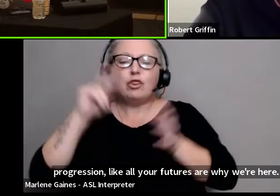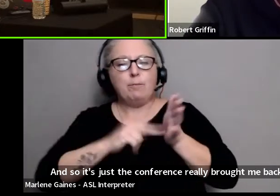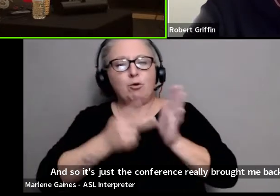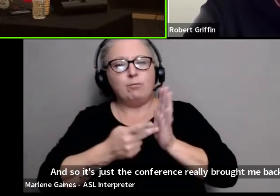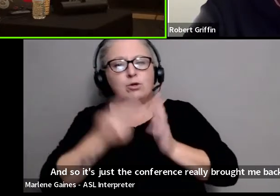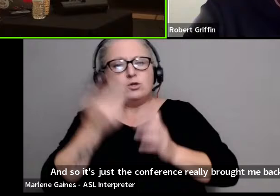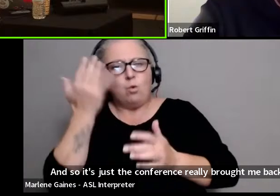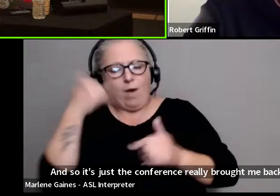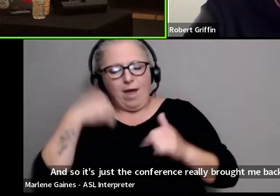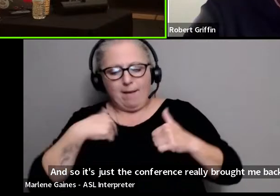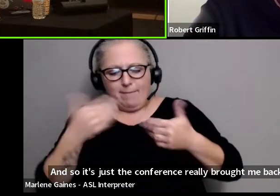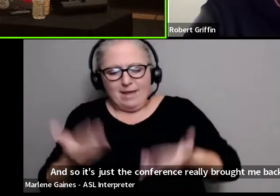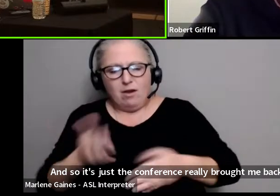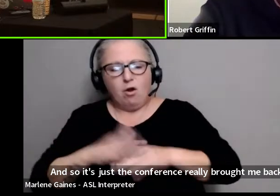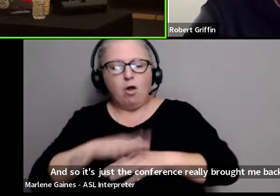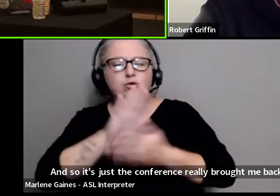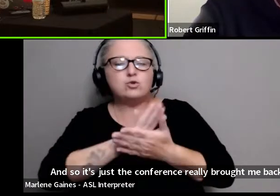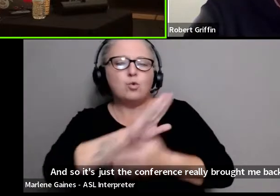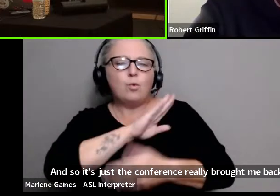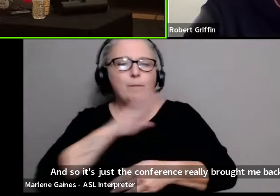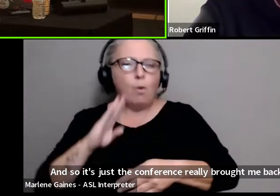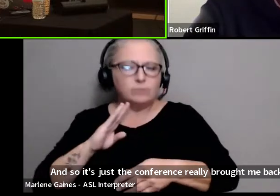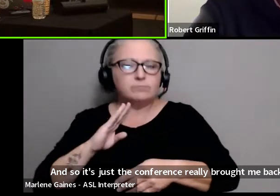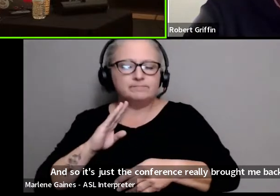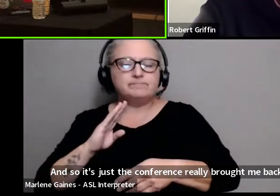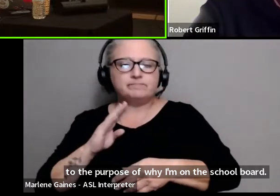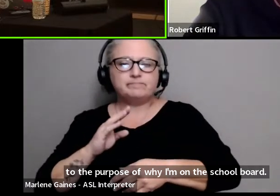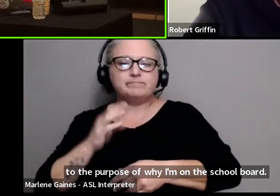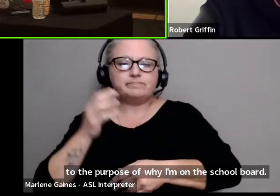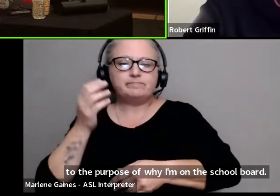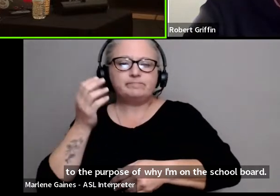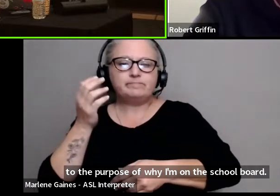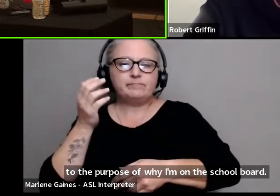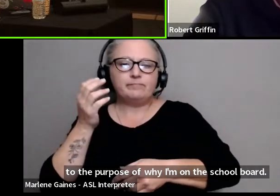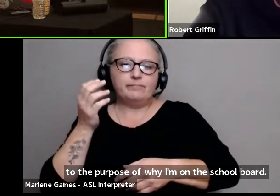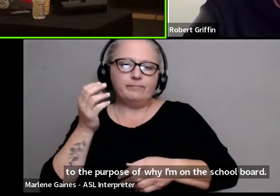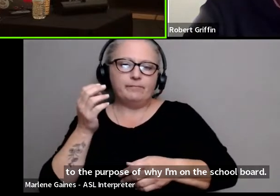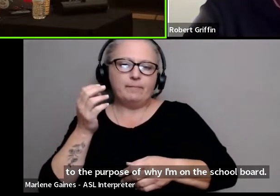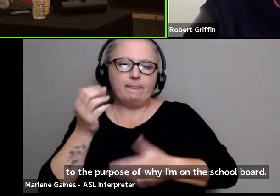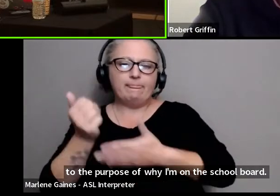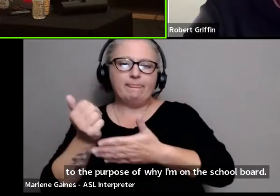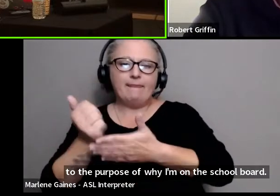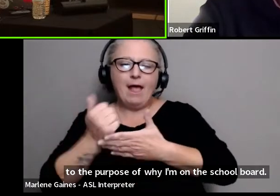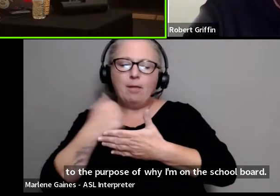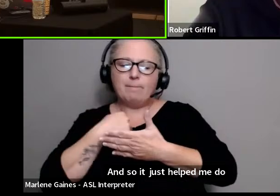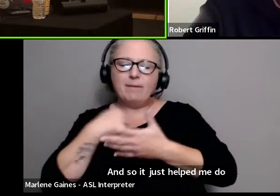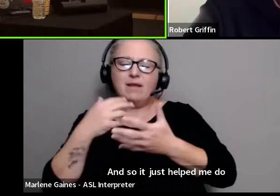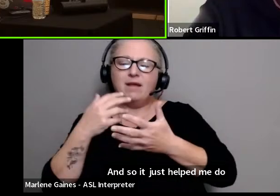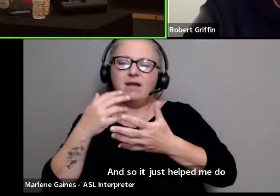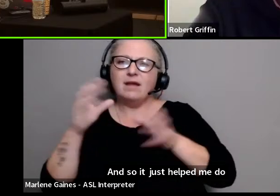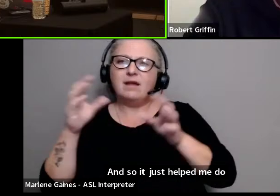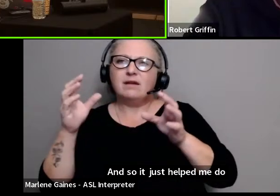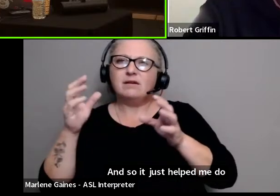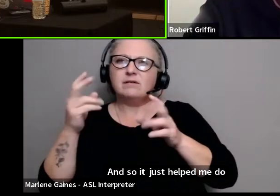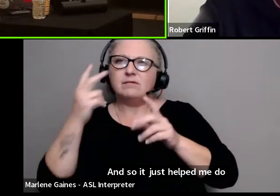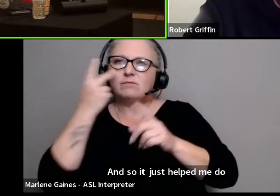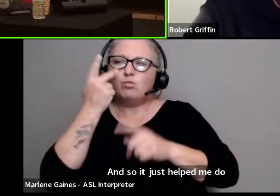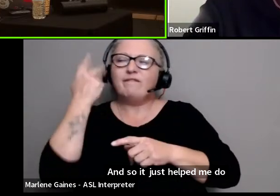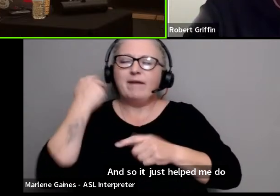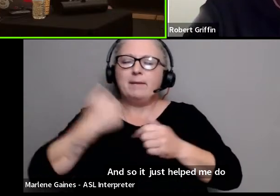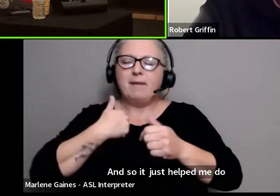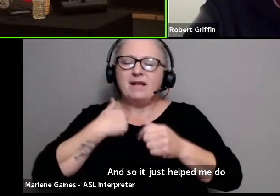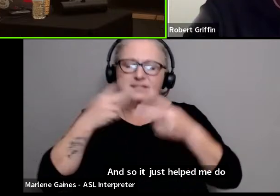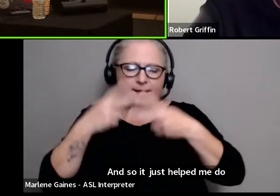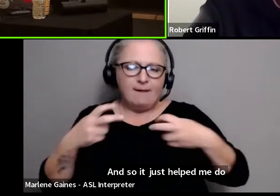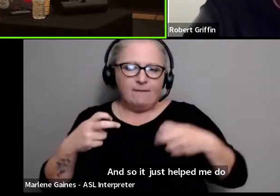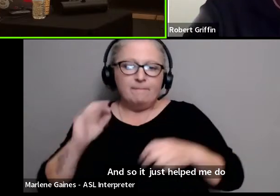why I'm on the school board. And so it helped me do a lot of reflecting. Our